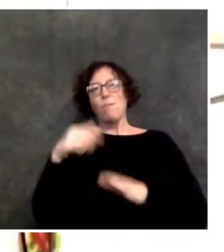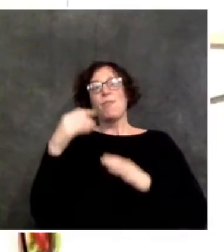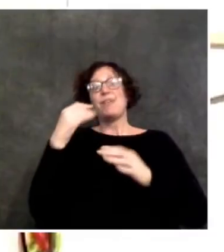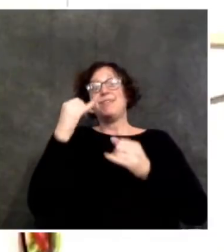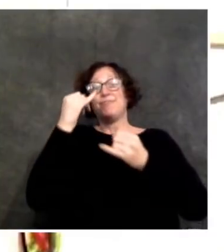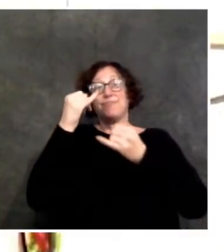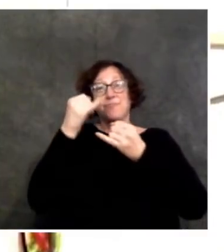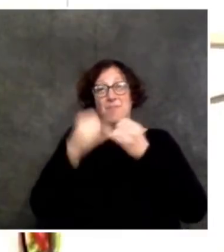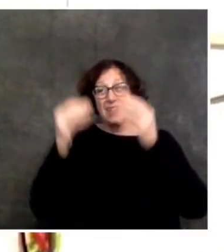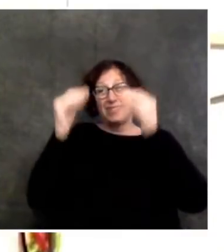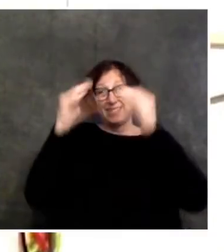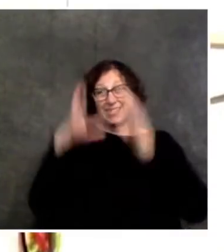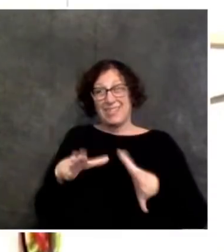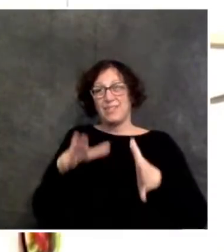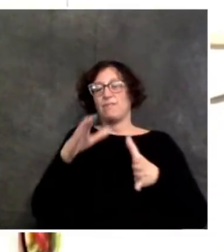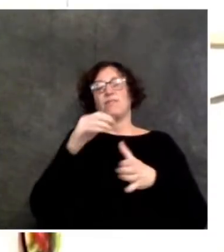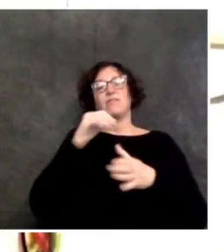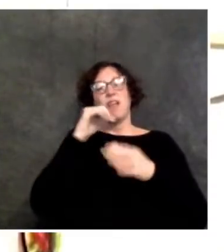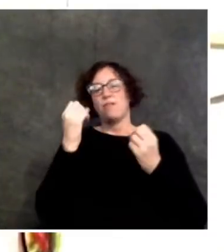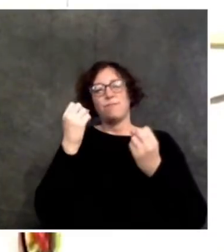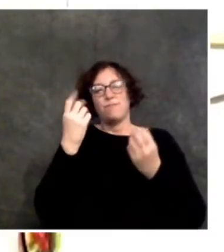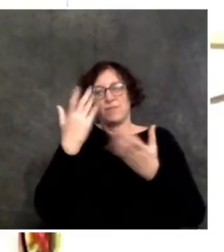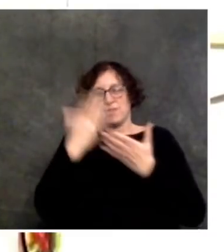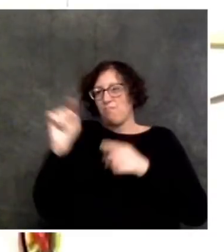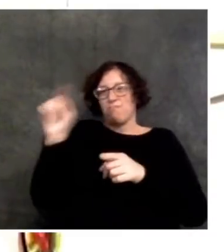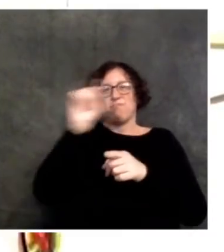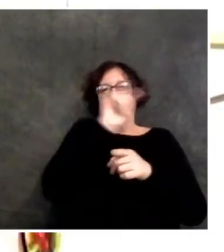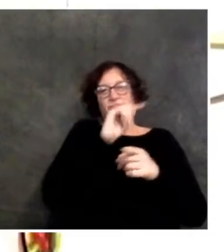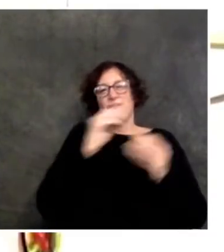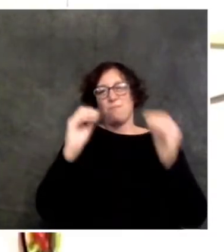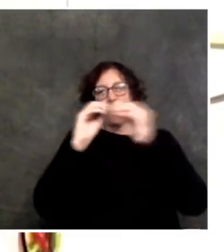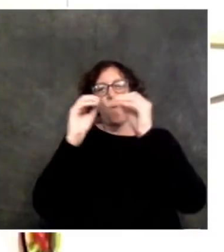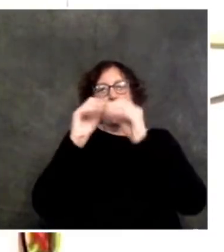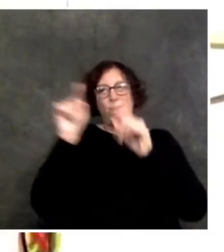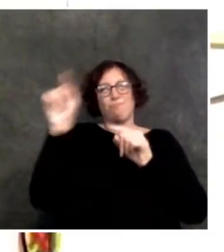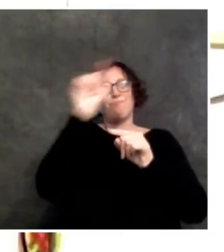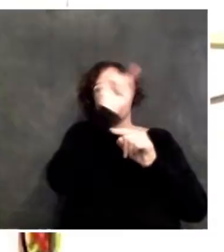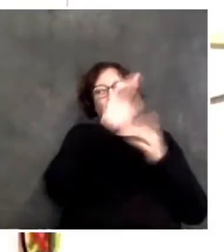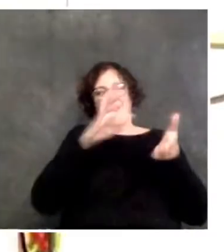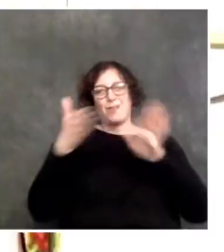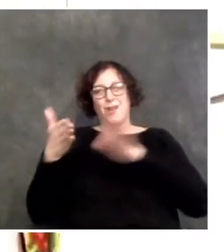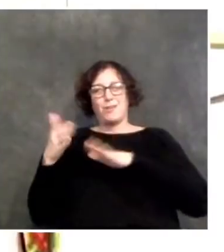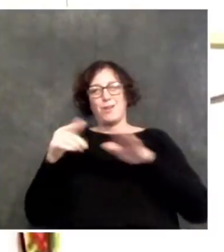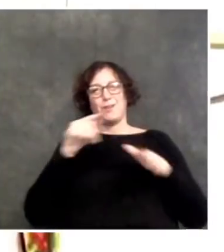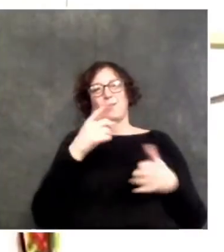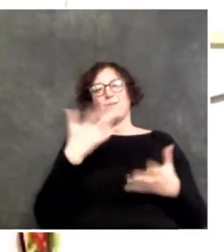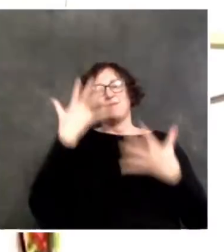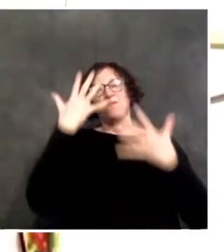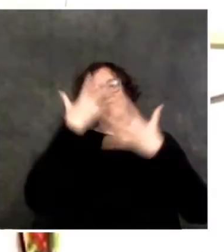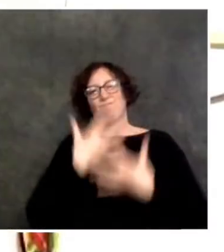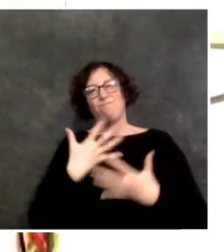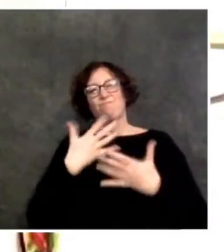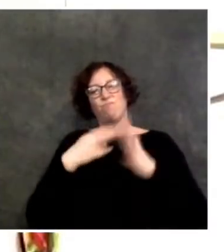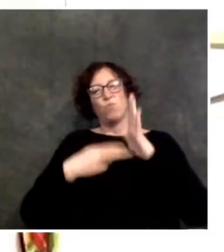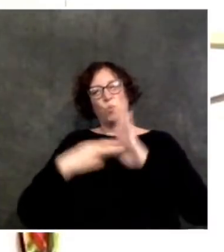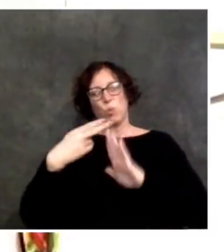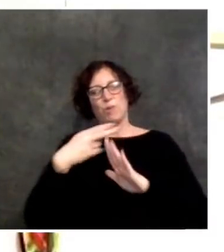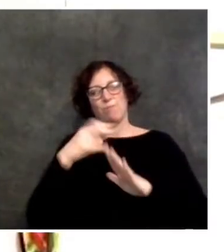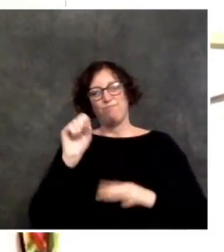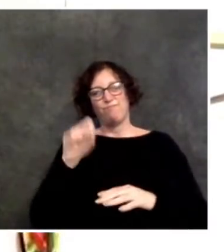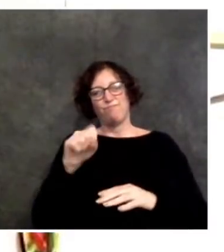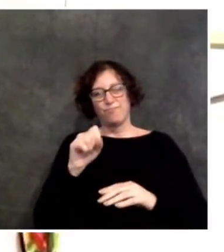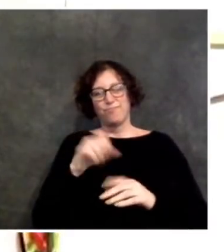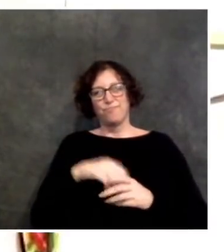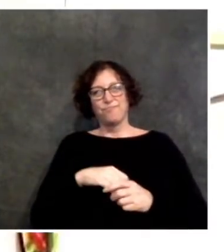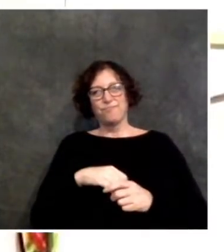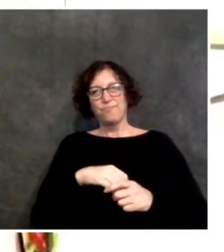unfortunate tragedy of a virus. This is the first teacher death that is self-reported by a family as